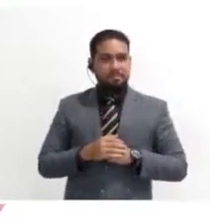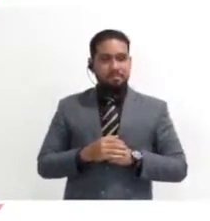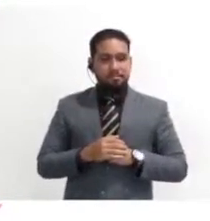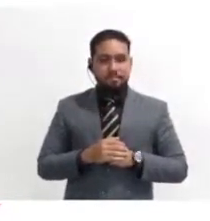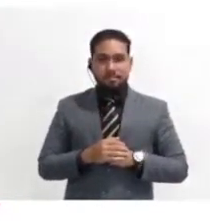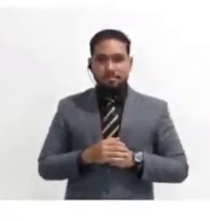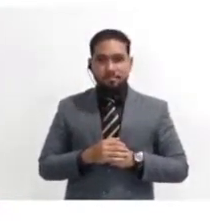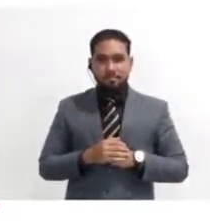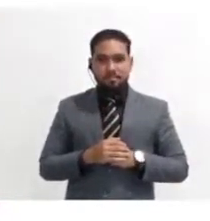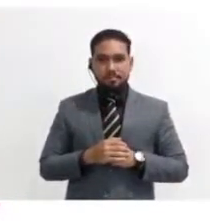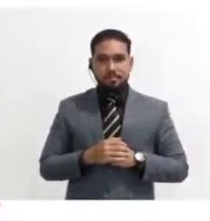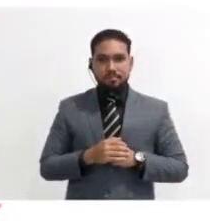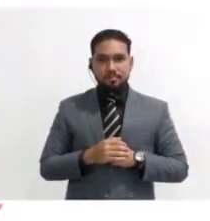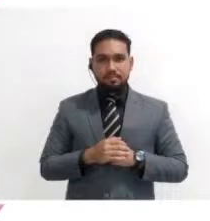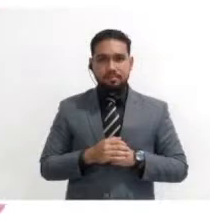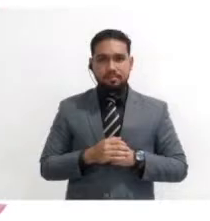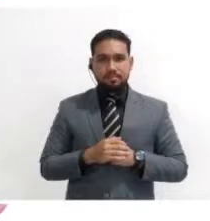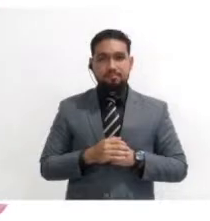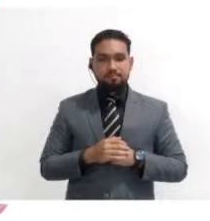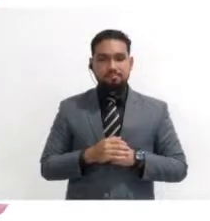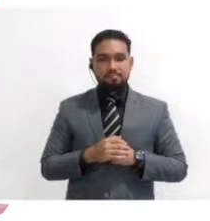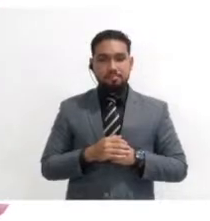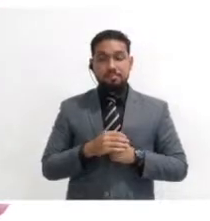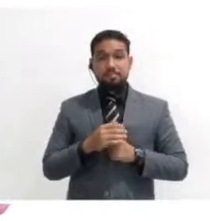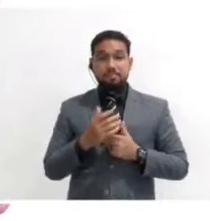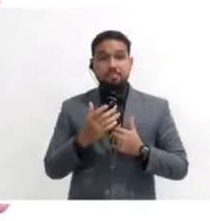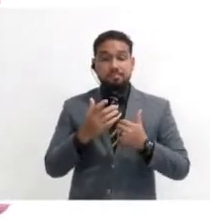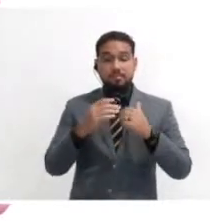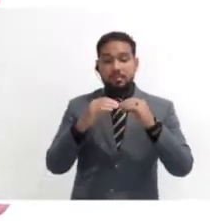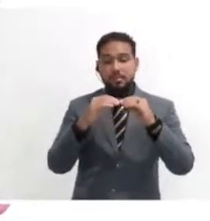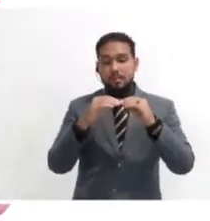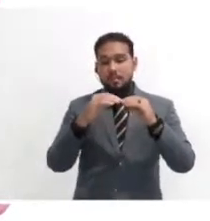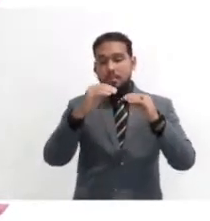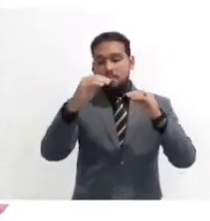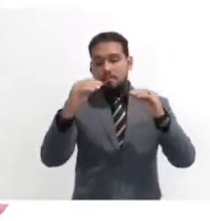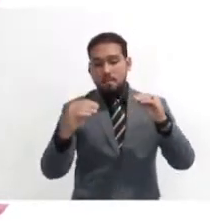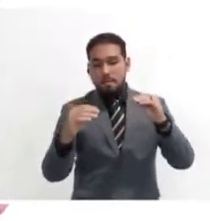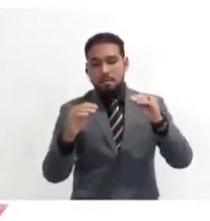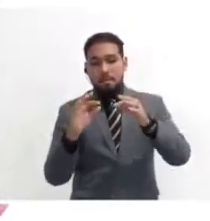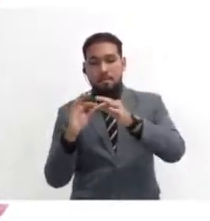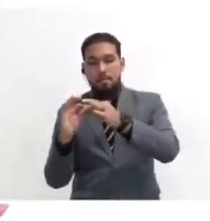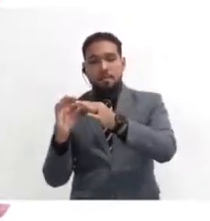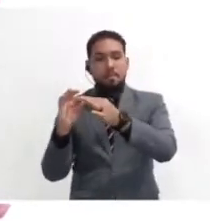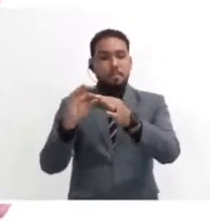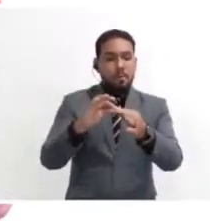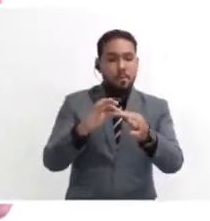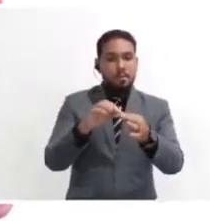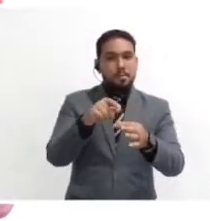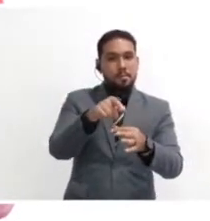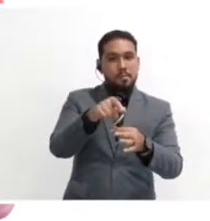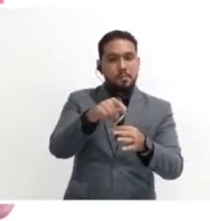challenge of going from the very tight pitch on the chip to a less tight pitch at the board.